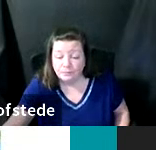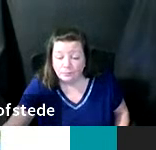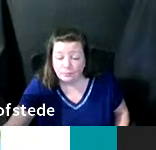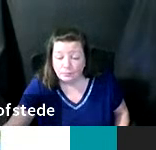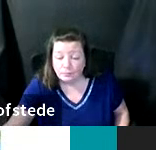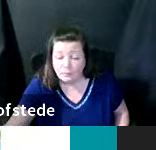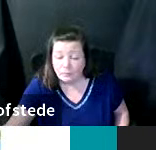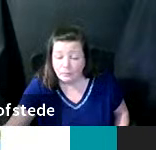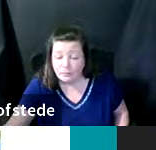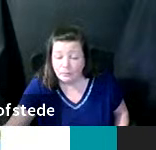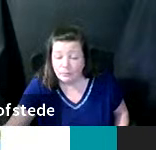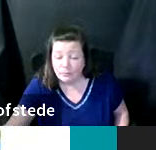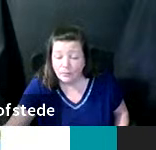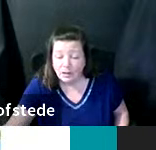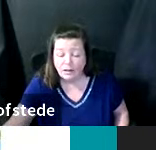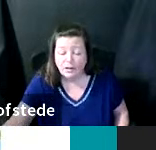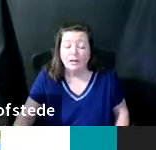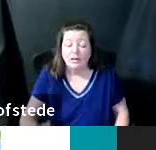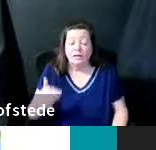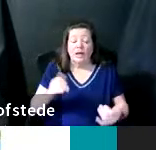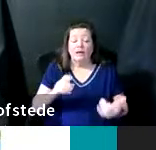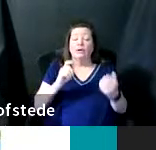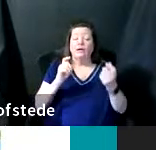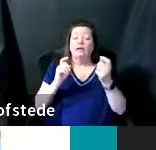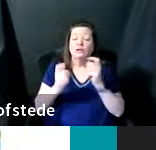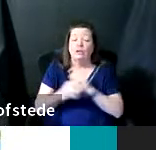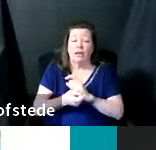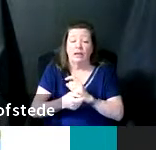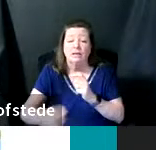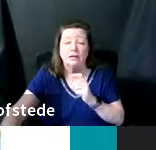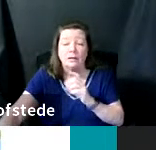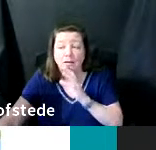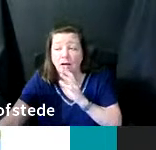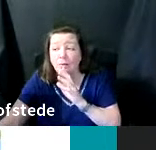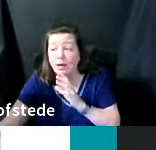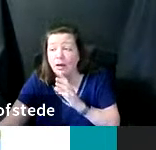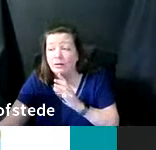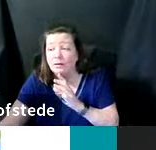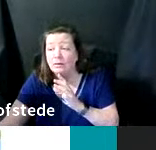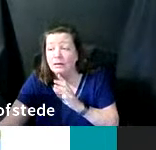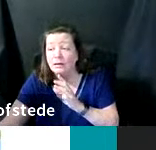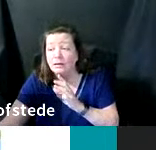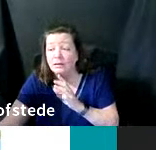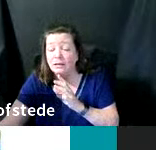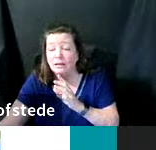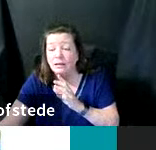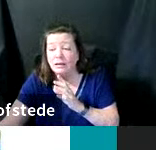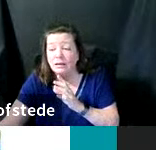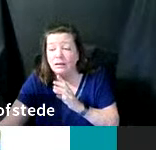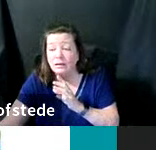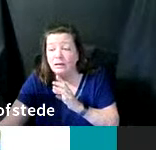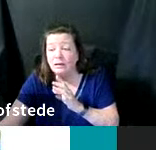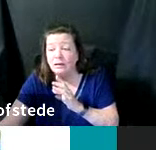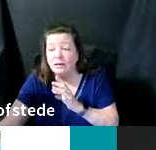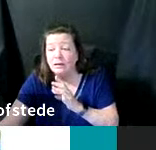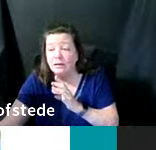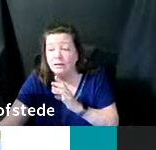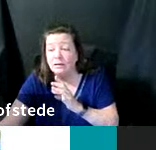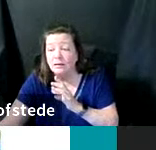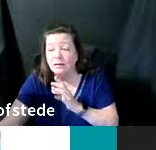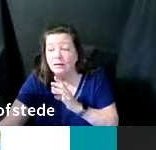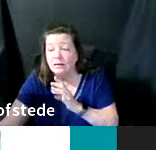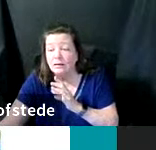So we're going to switch gears and talk about equity in urban design. And to achieve equity, we'll be using the metrics